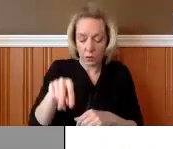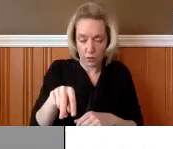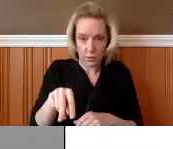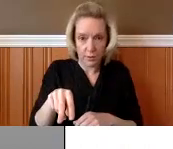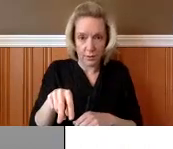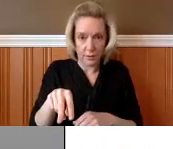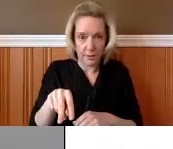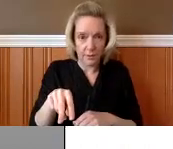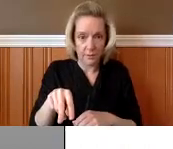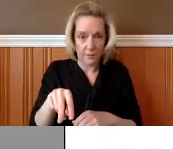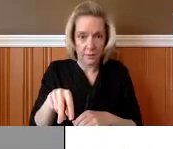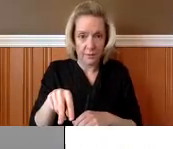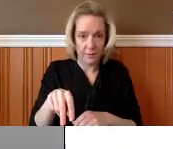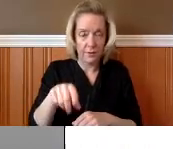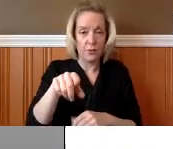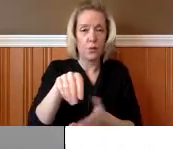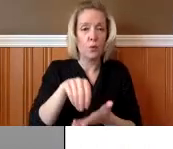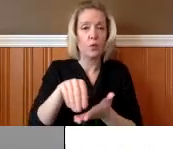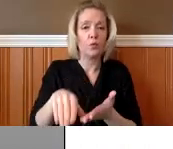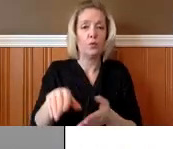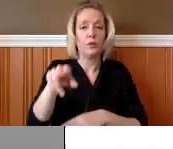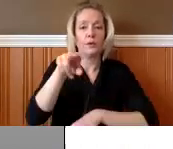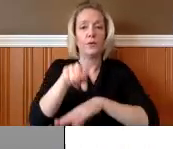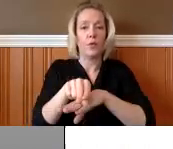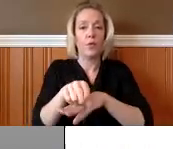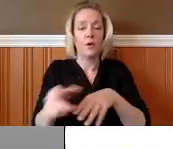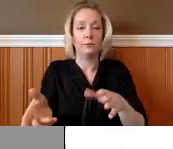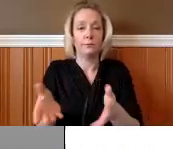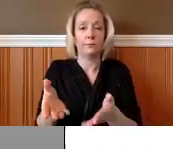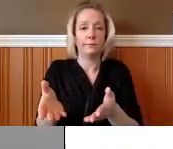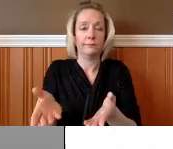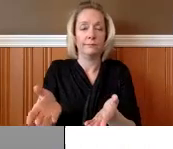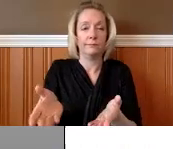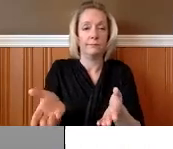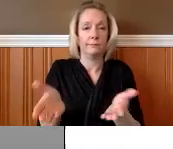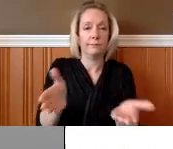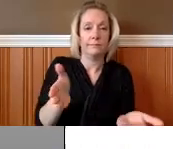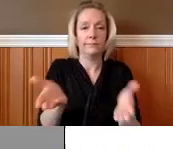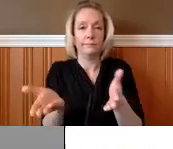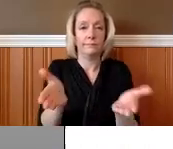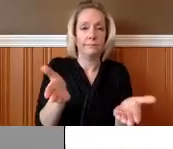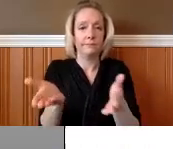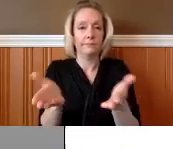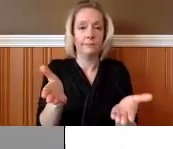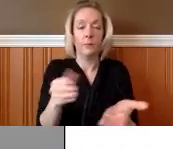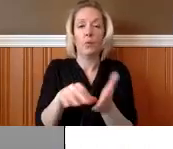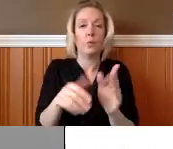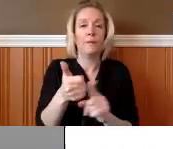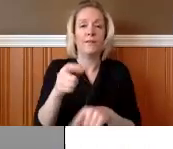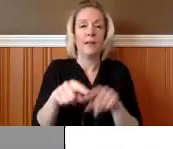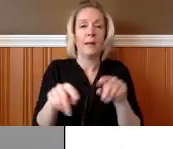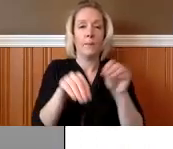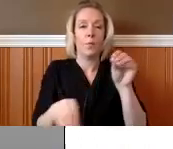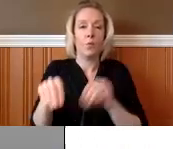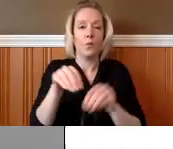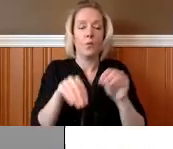student placed on this tumble form back, and he is rocking that because our student can't move, and the lights are